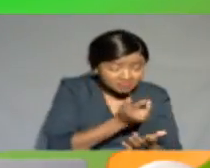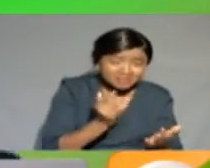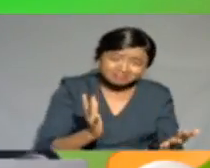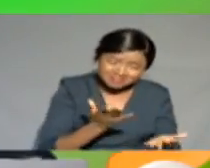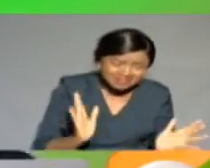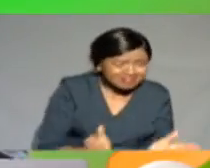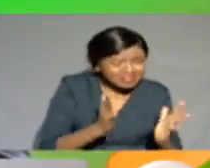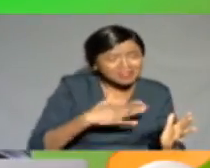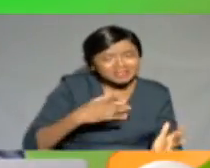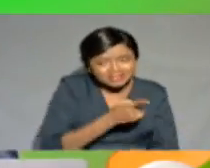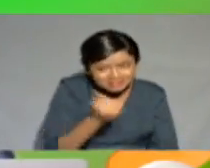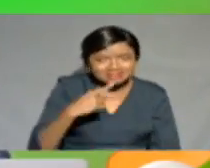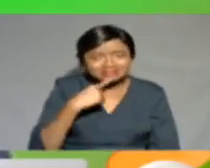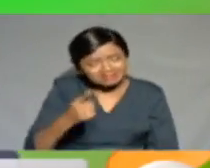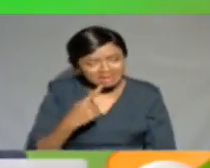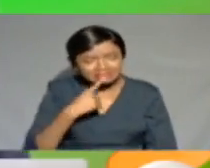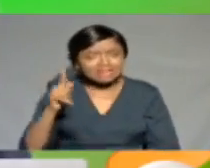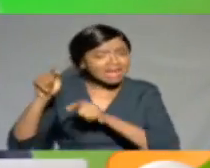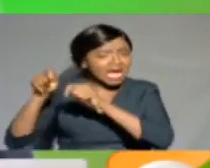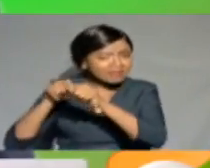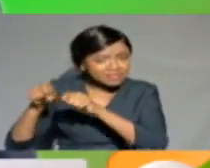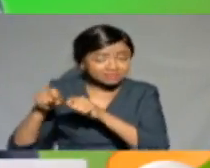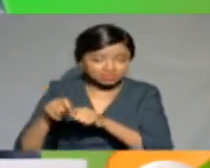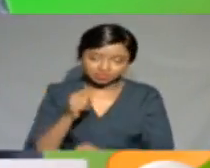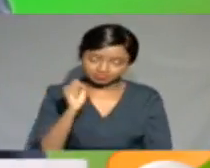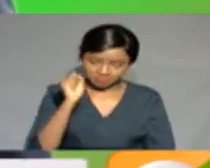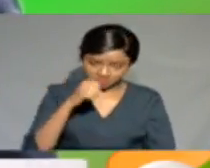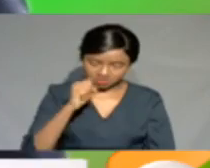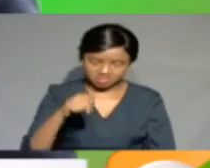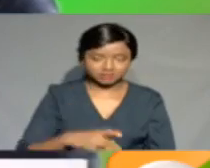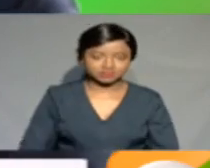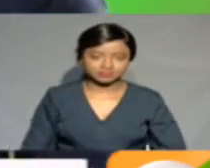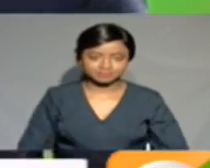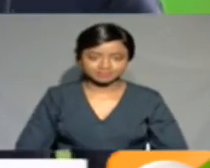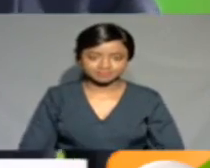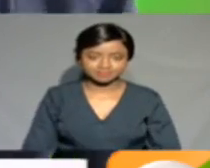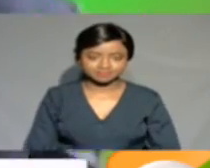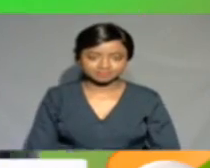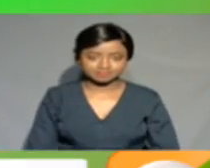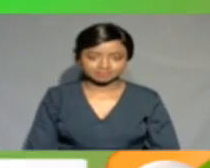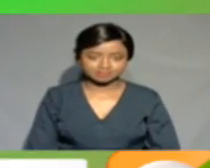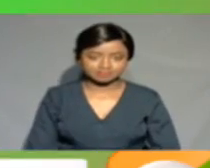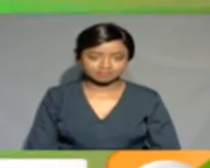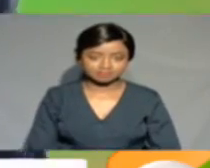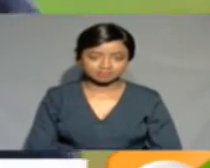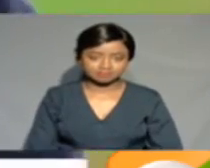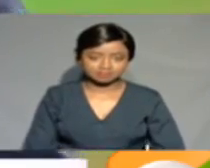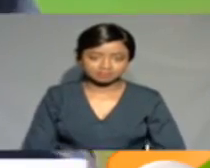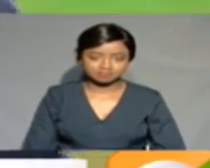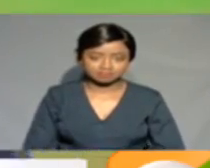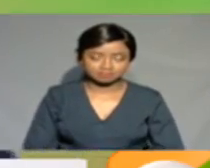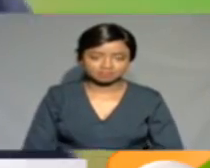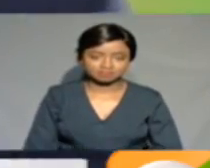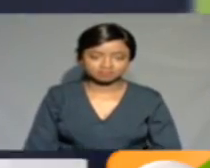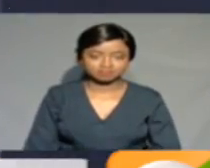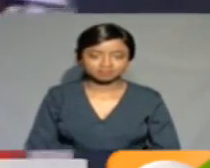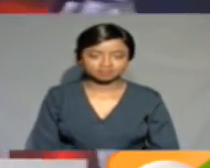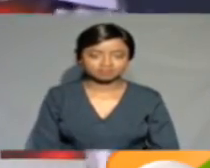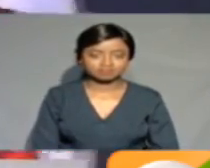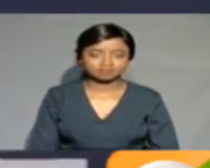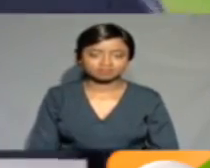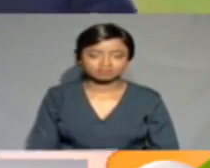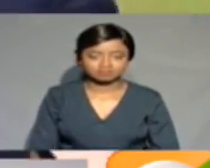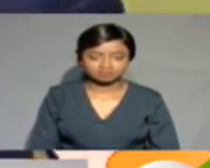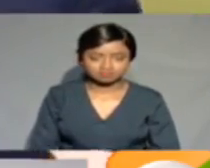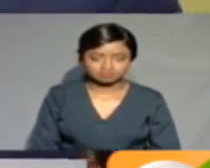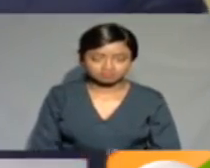get to speak what's really happening to them? Yes. All right. Yes. All right, and I want to take another contrary view here. This is coming from a different person.